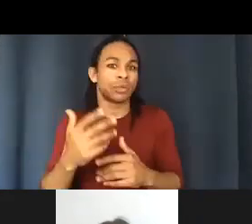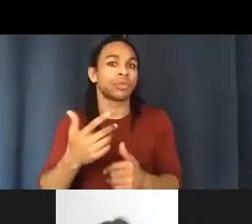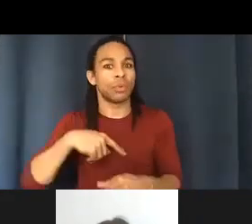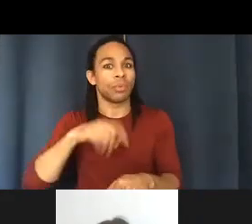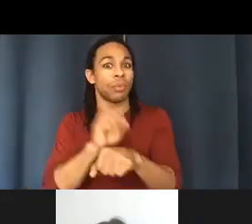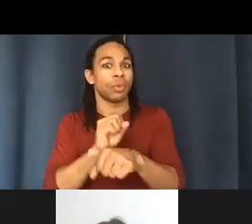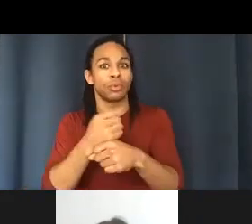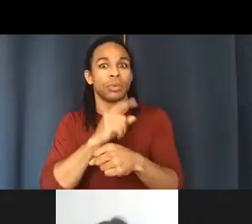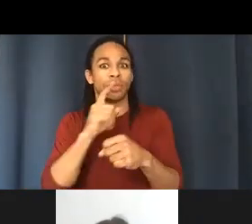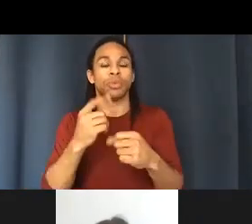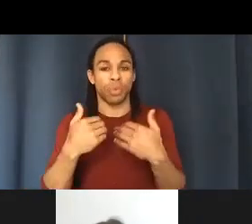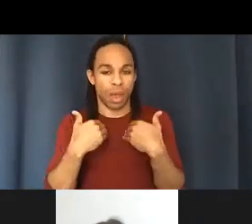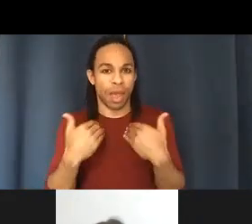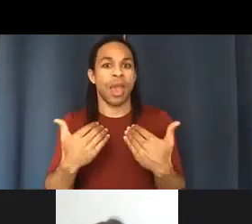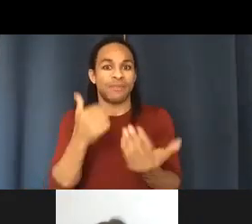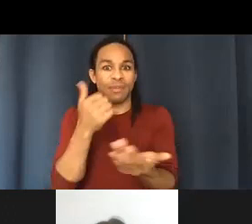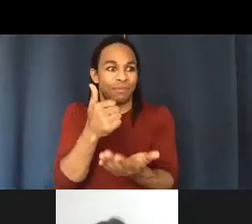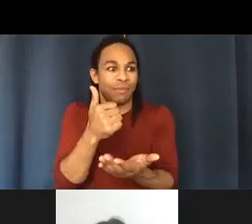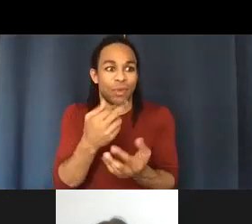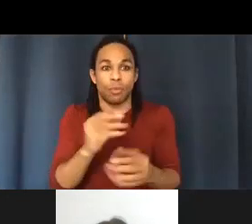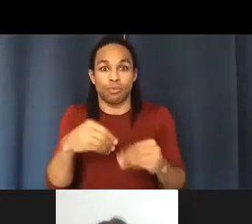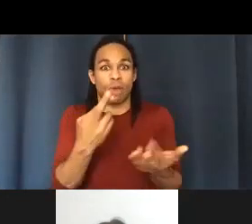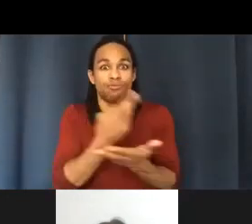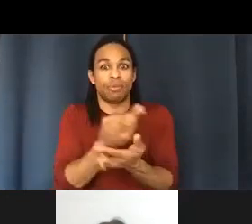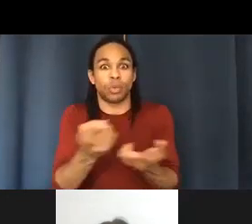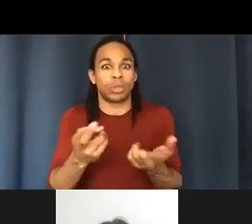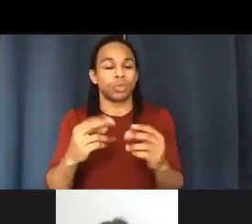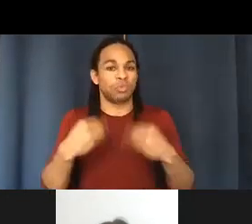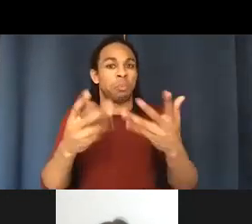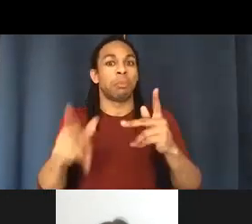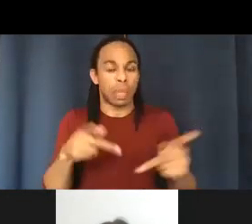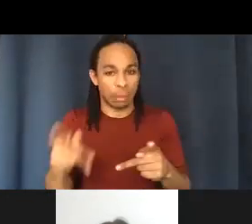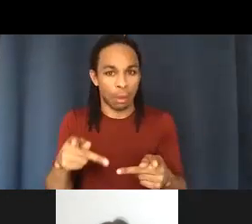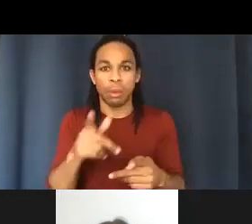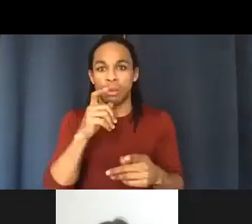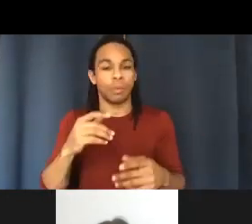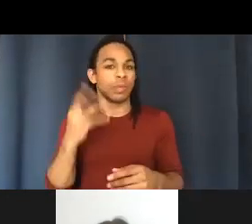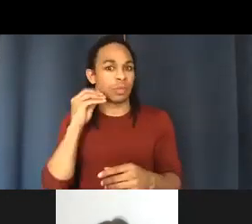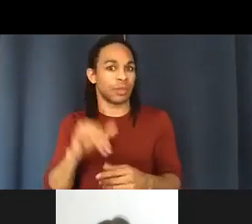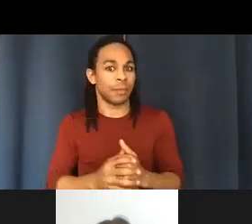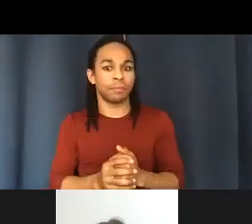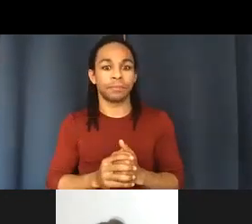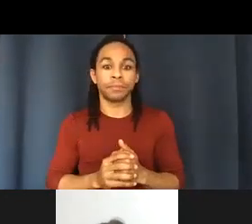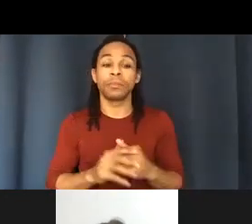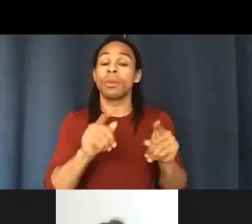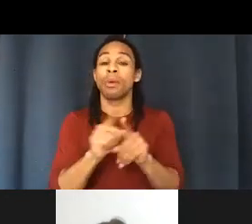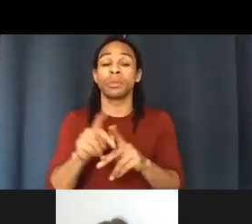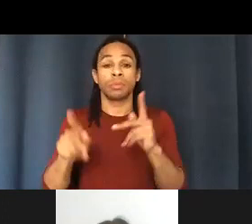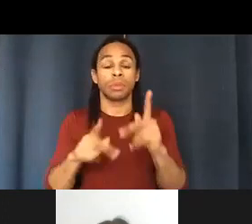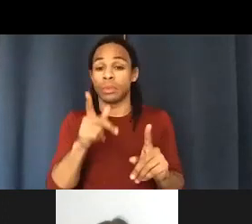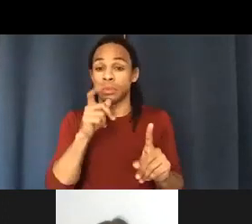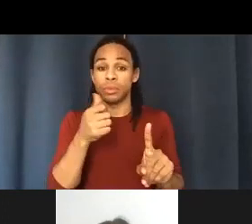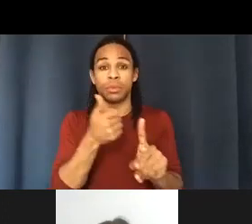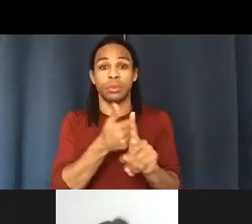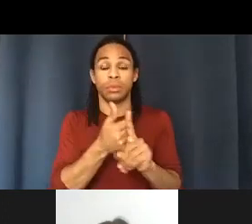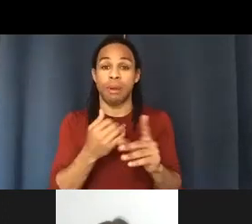now with streets becoming deserted and with quarantine facilities and isolation, to really not just homes, but we are also seeing